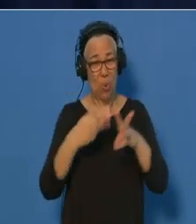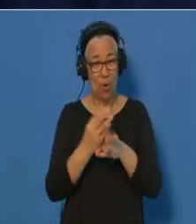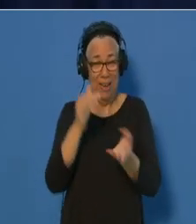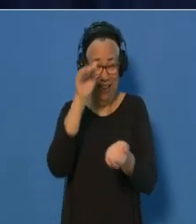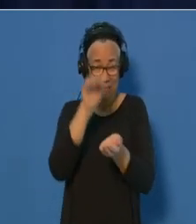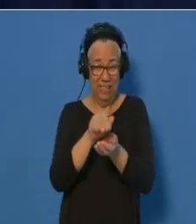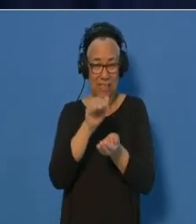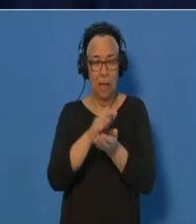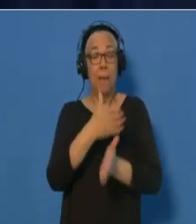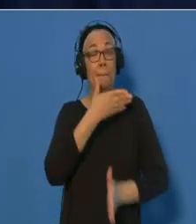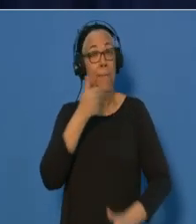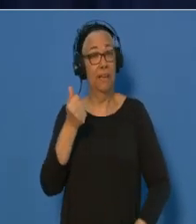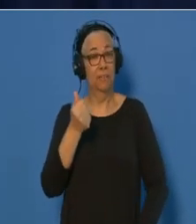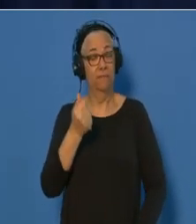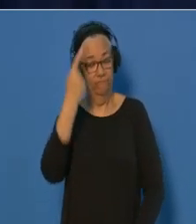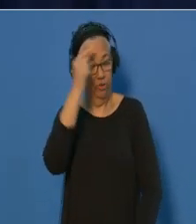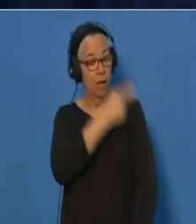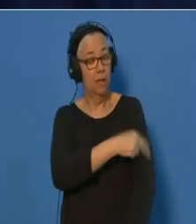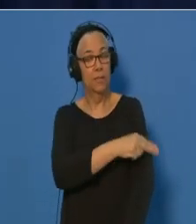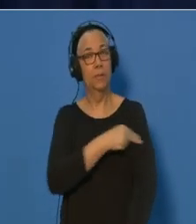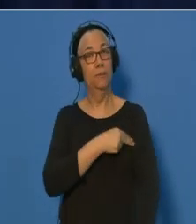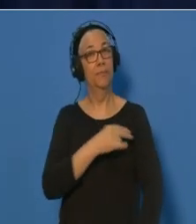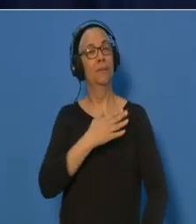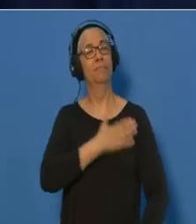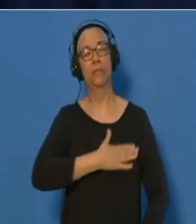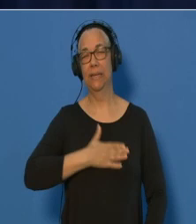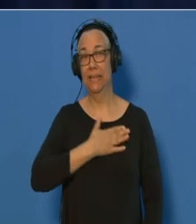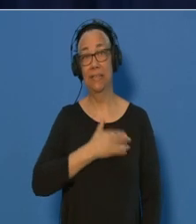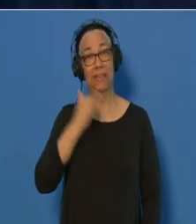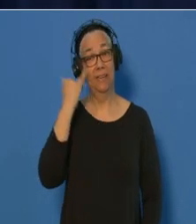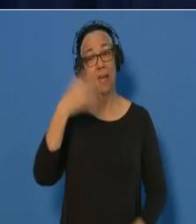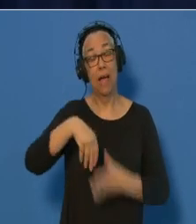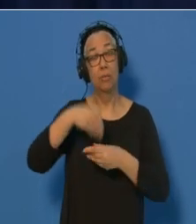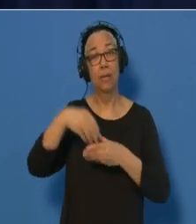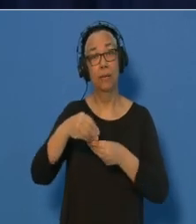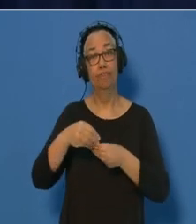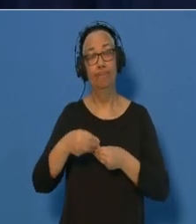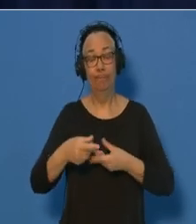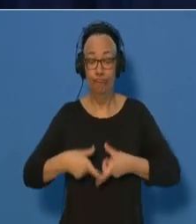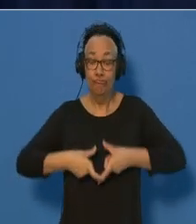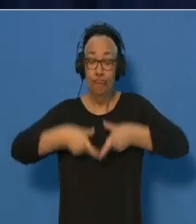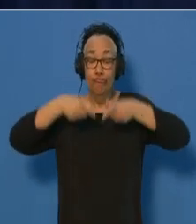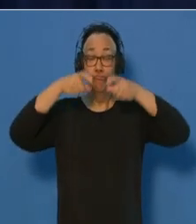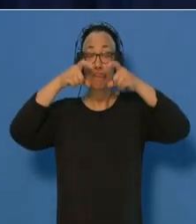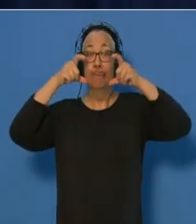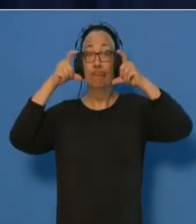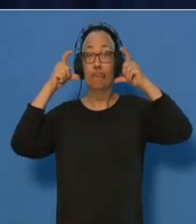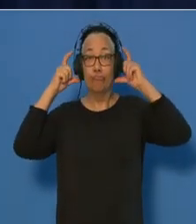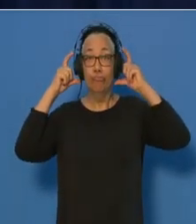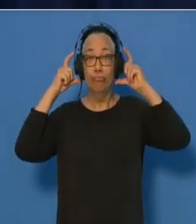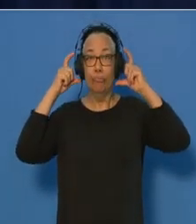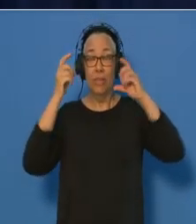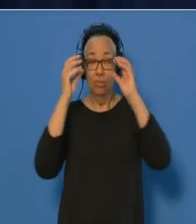settings. However, please, if you're outside, cover your face, and there are instructions at